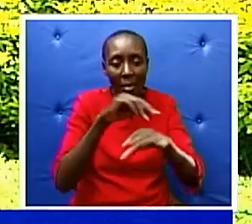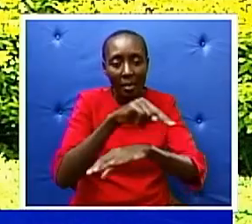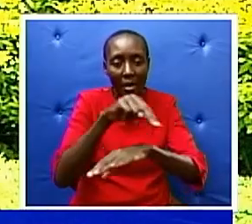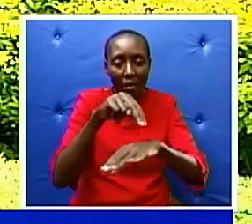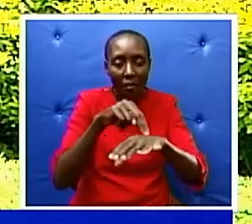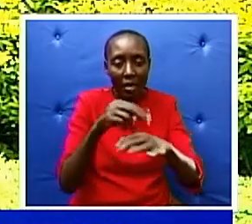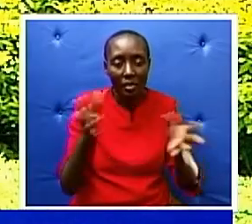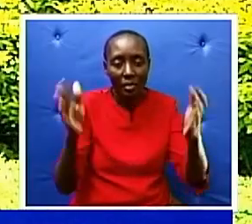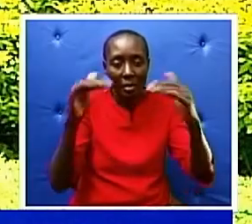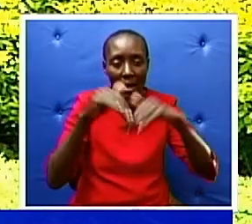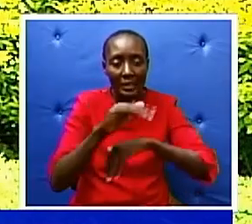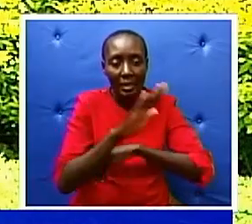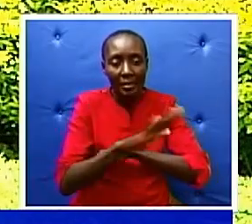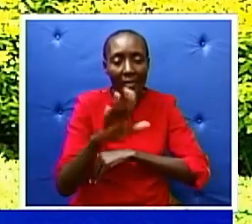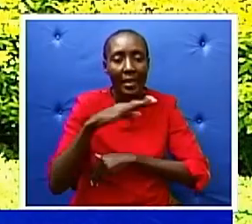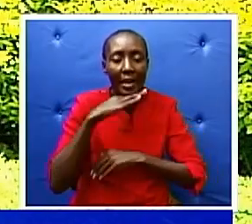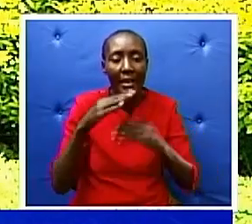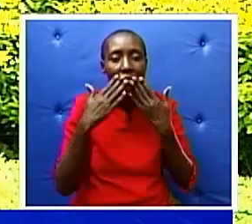Paul Koinange.